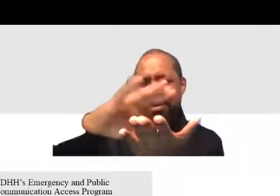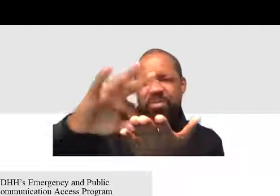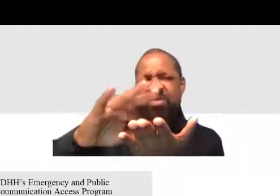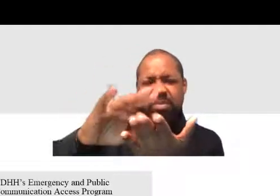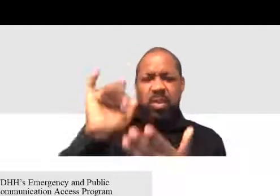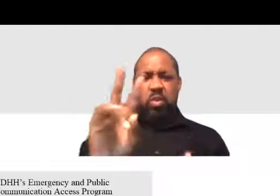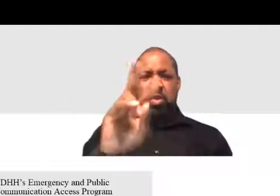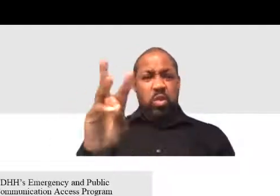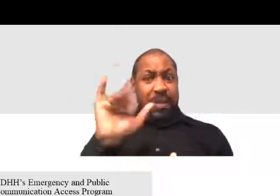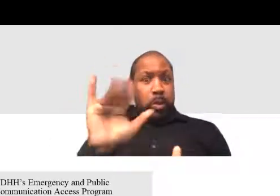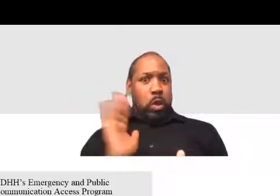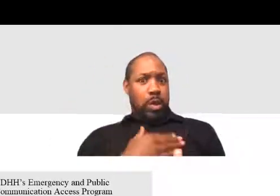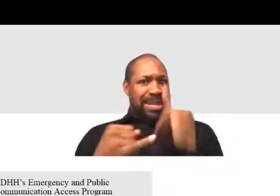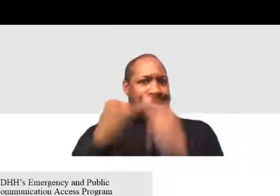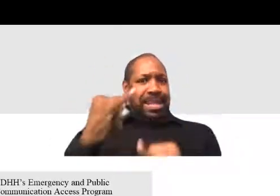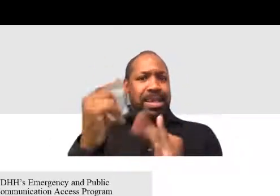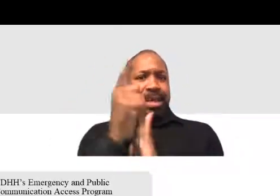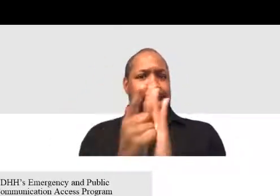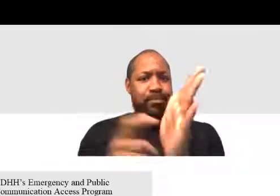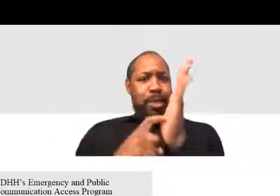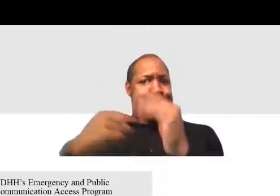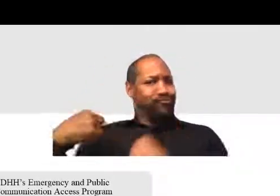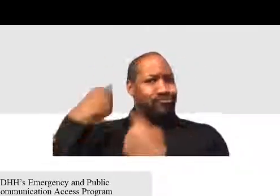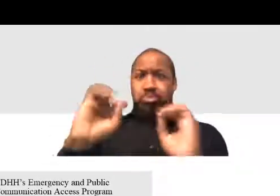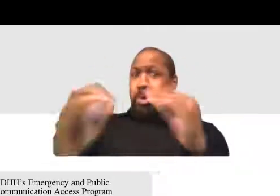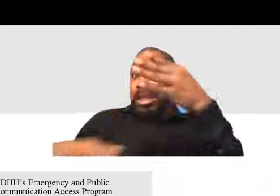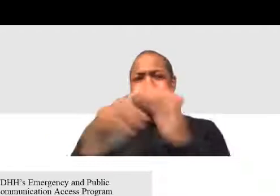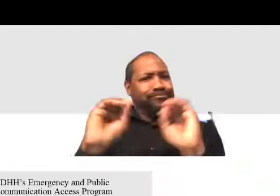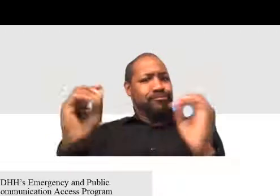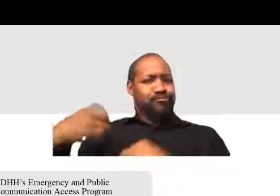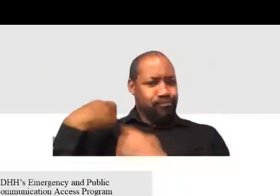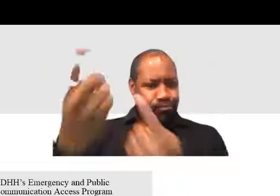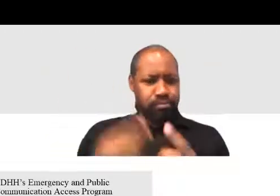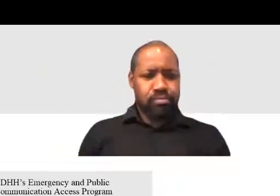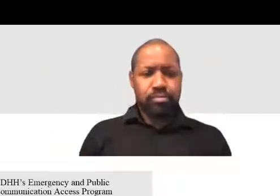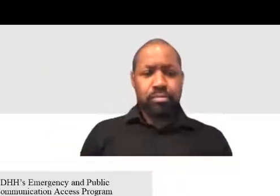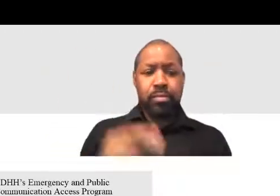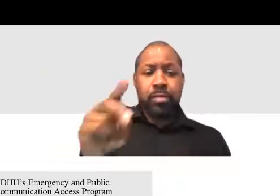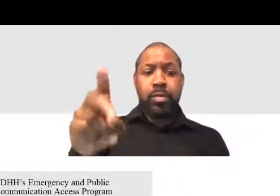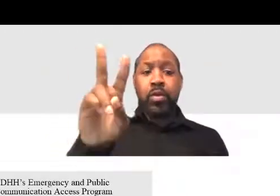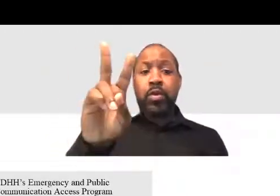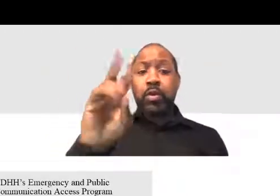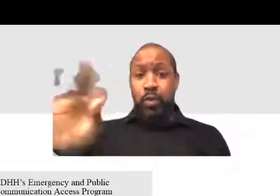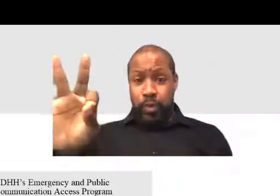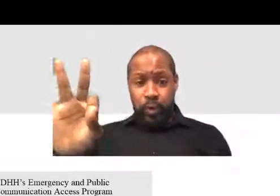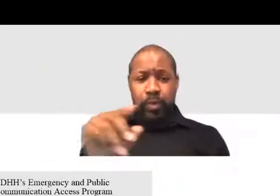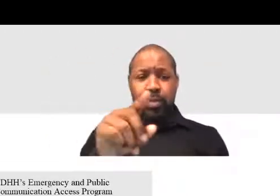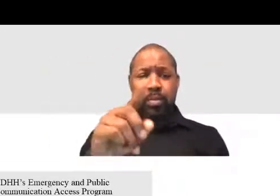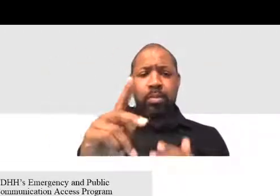Those are interpreters who were not within the state system. That was the final legislative mandate. There has been no addition